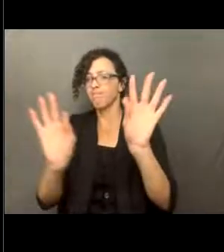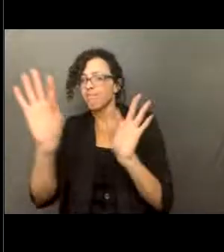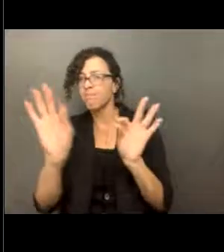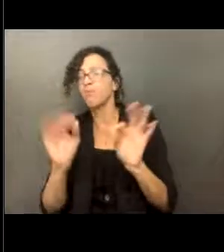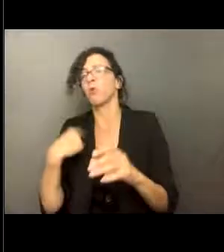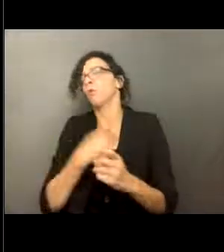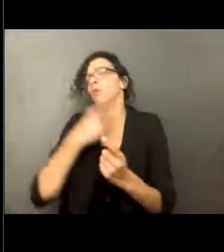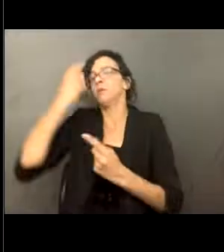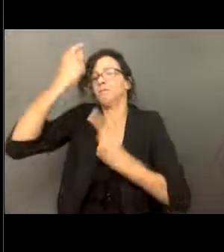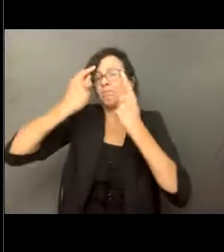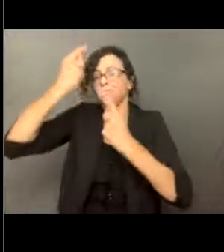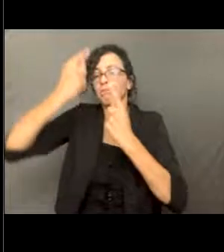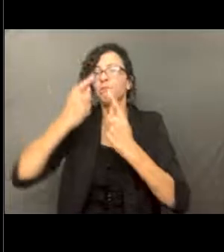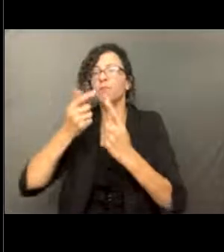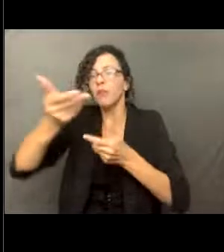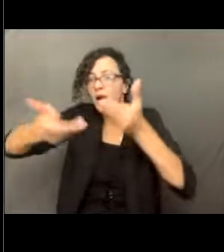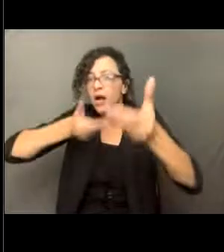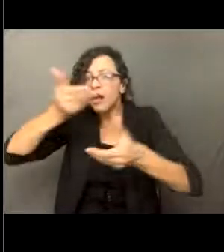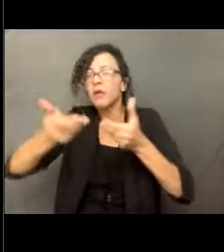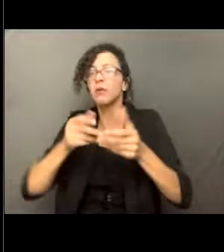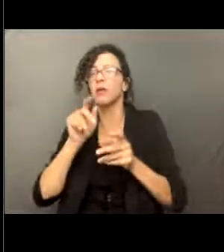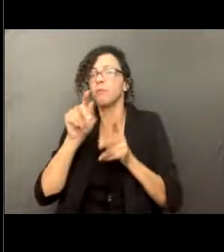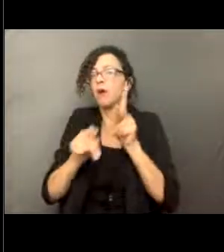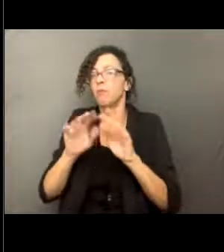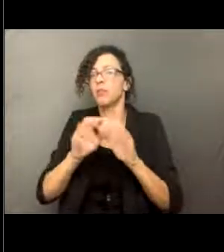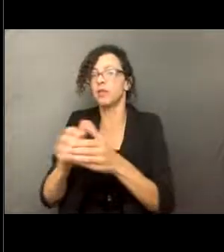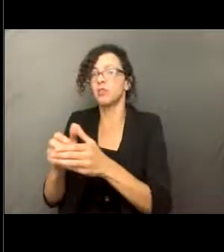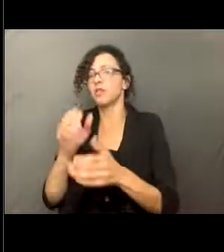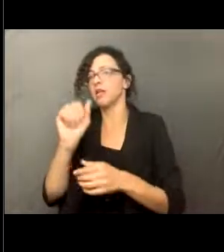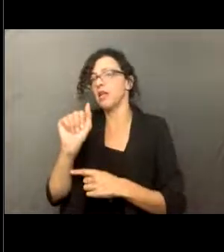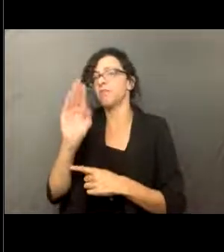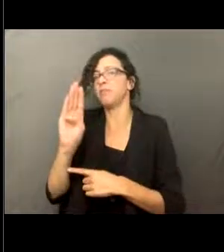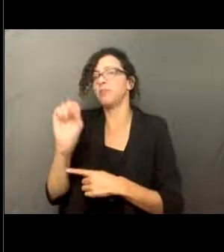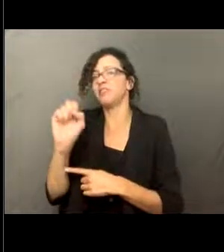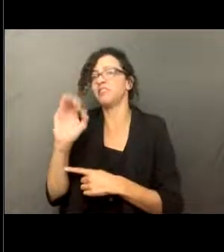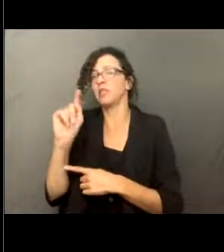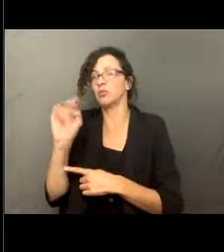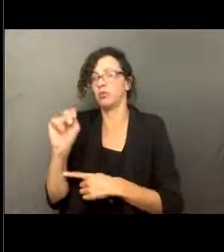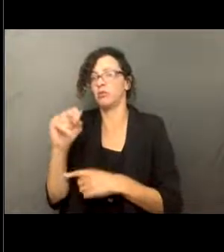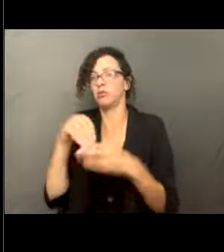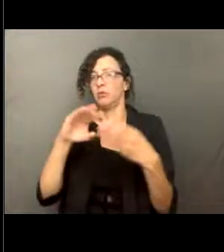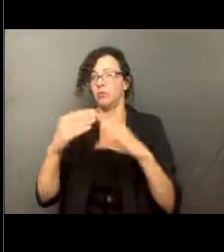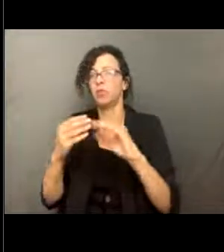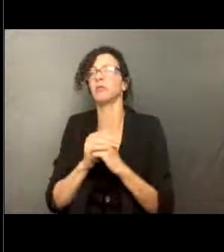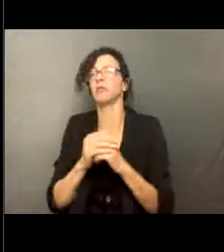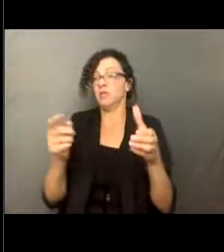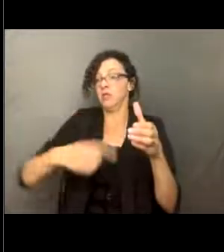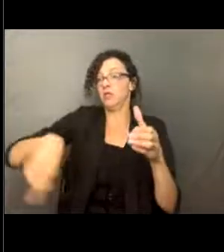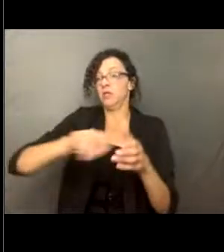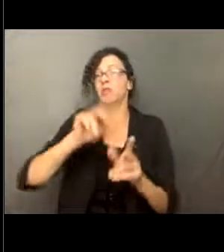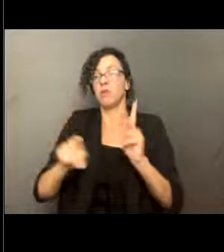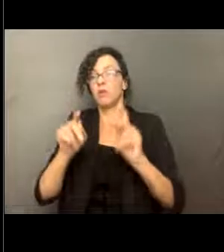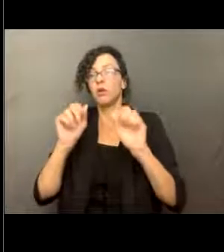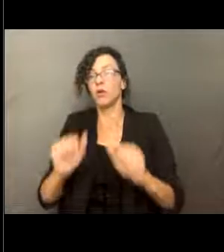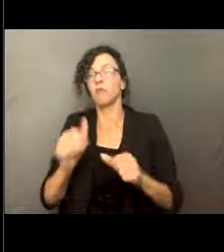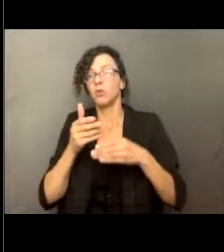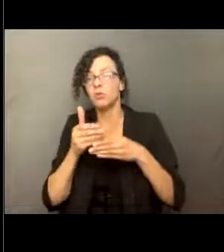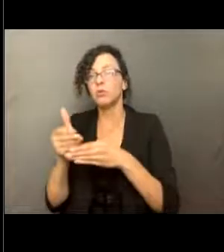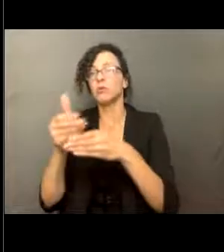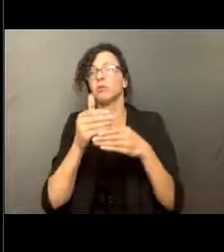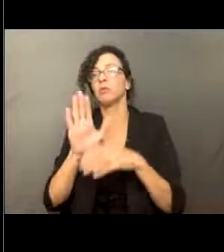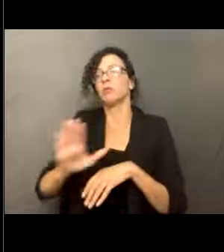617 communities. These sessions allowed our residents to share their personal stories and experiences about their